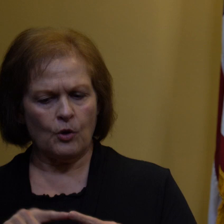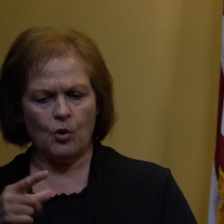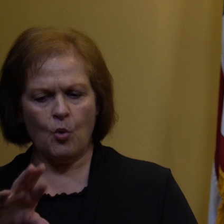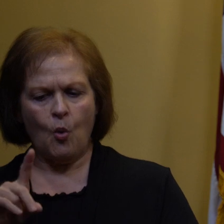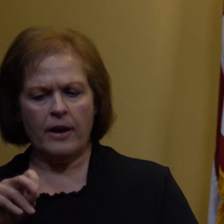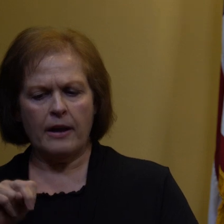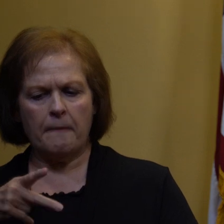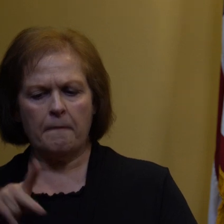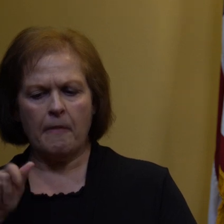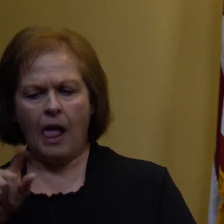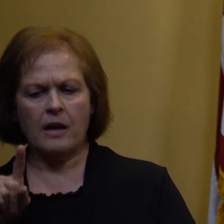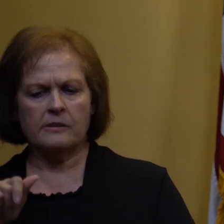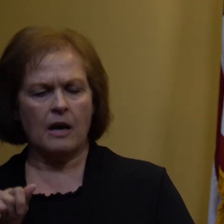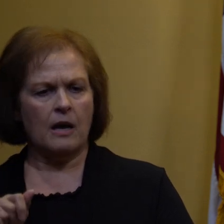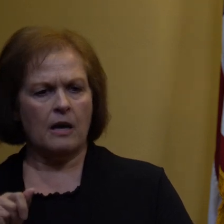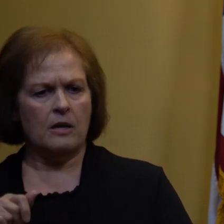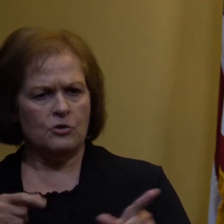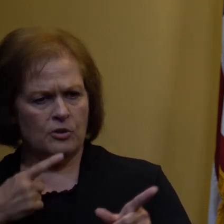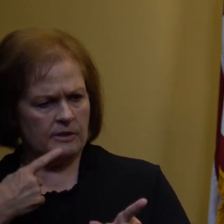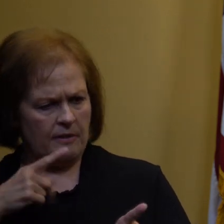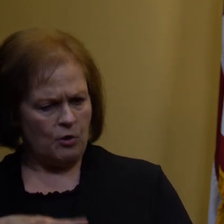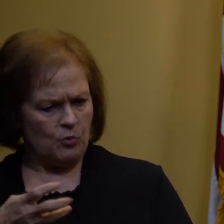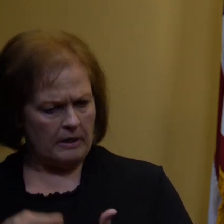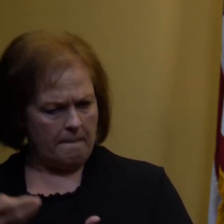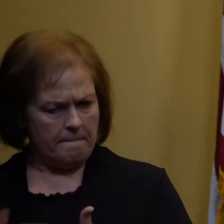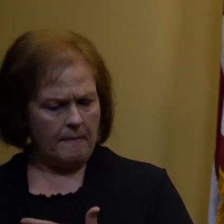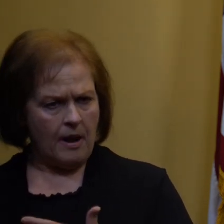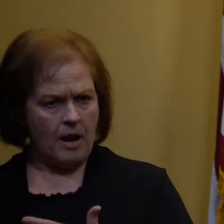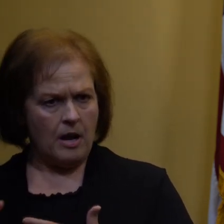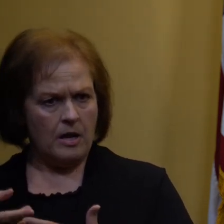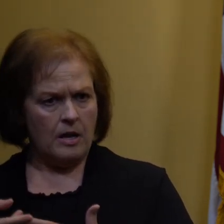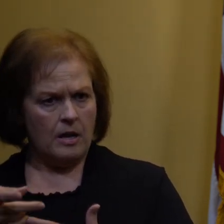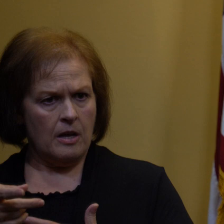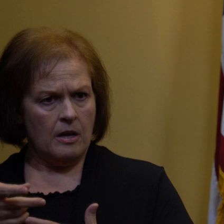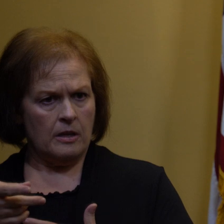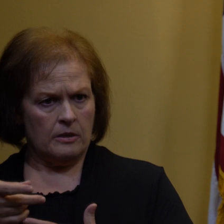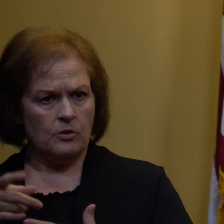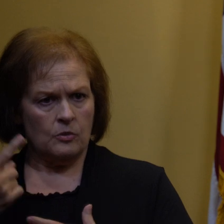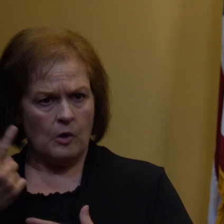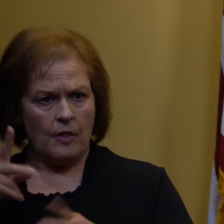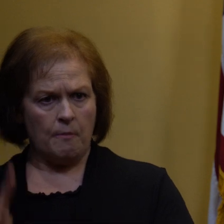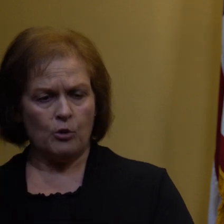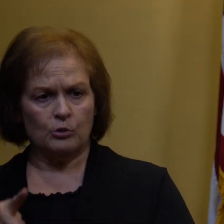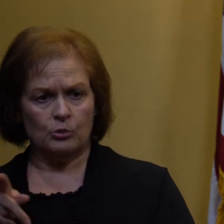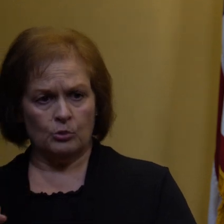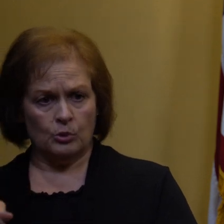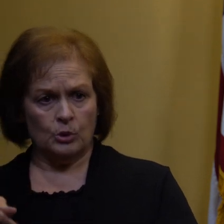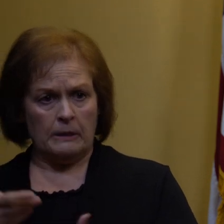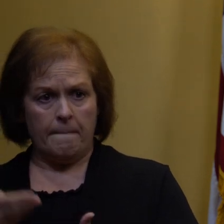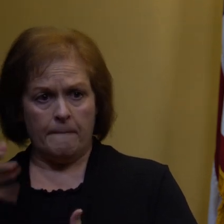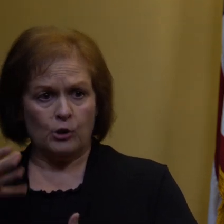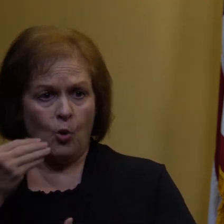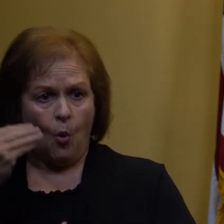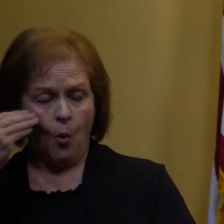Plaza buyouts, one of the buyouts recently, I'm sure you're aware, went to someone who had just recently purchased the